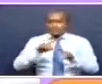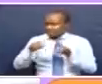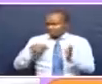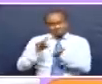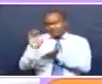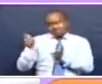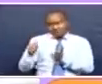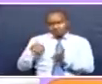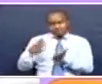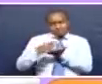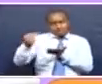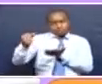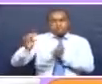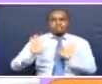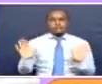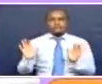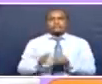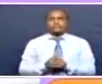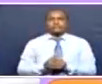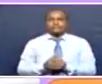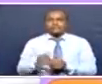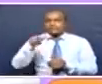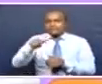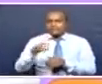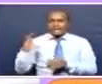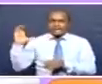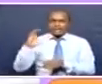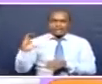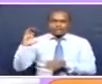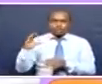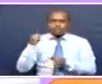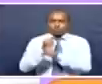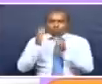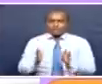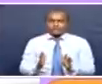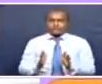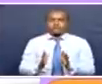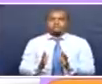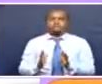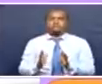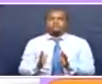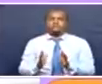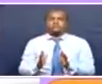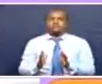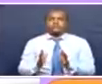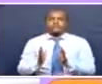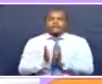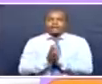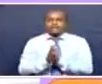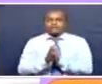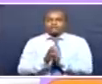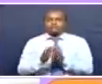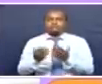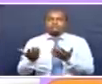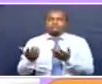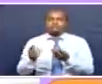I've said, yeah. Is casual workers. Mm-hmm. Casual workers are not on contract.